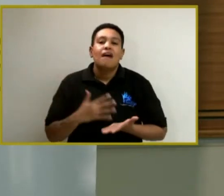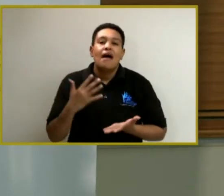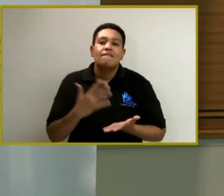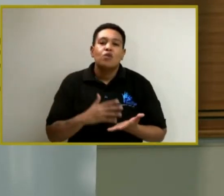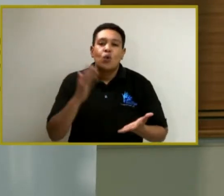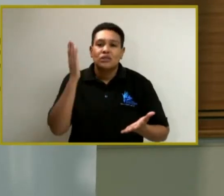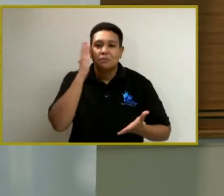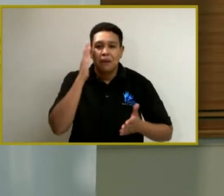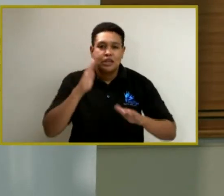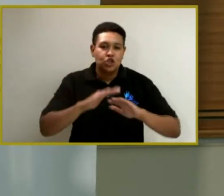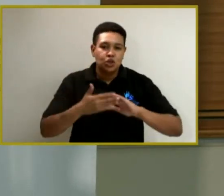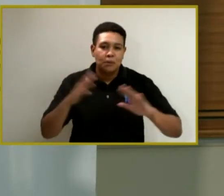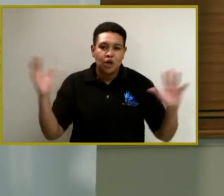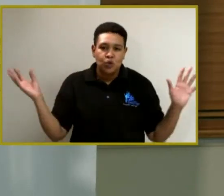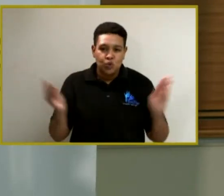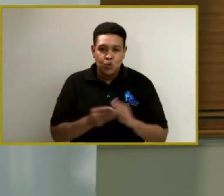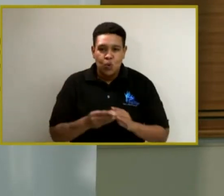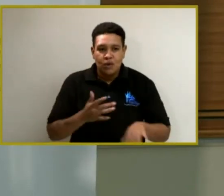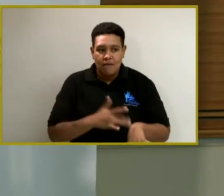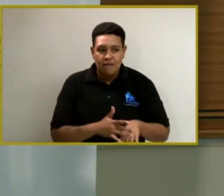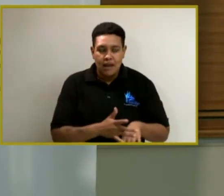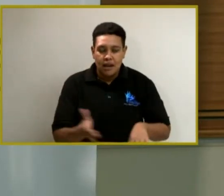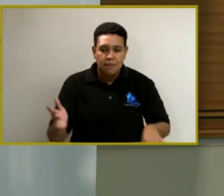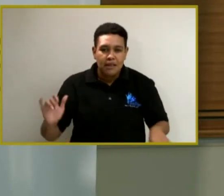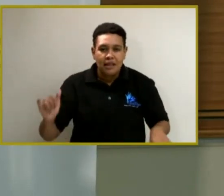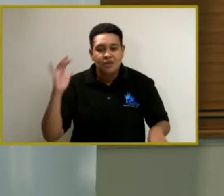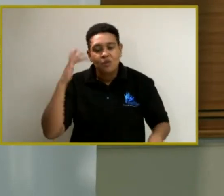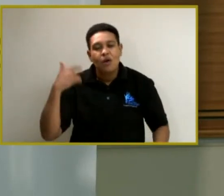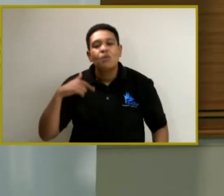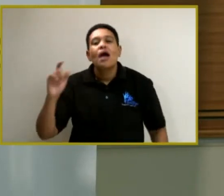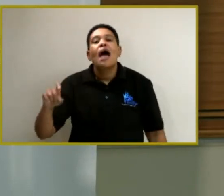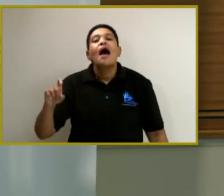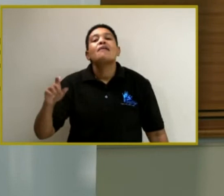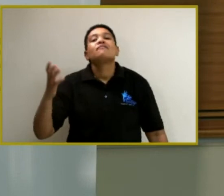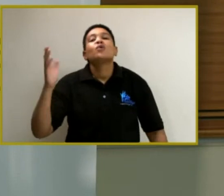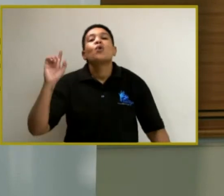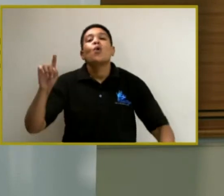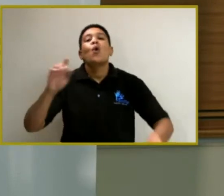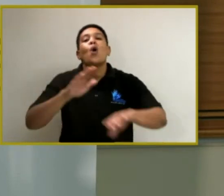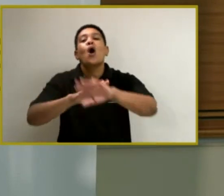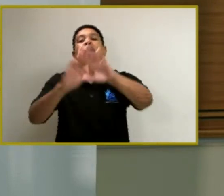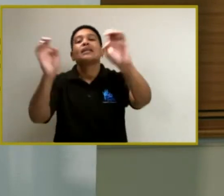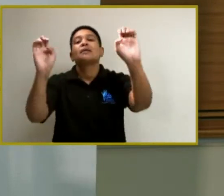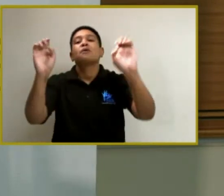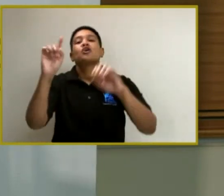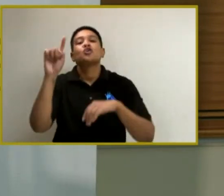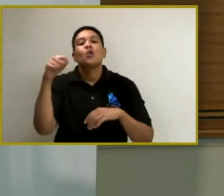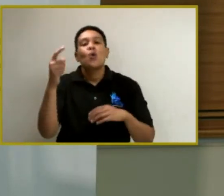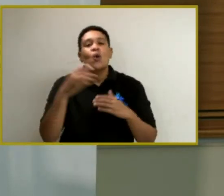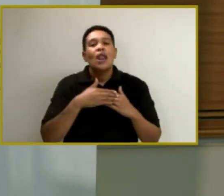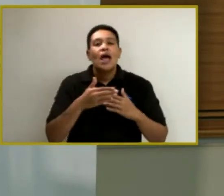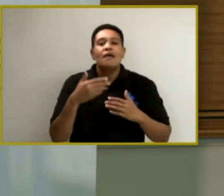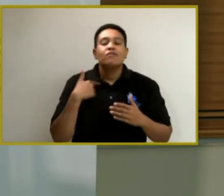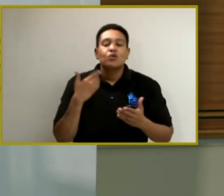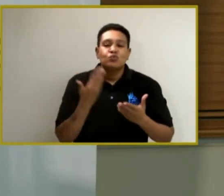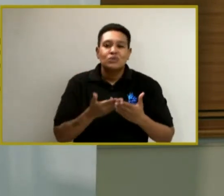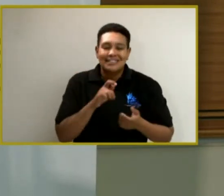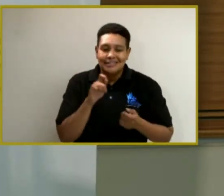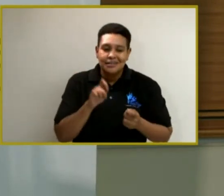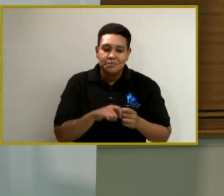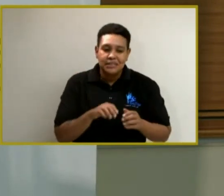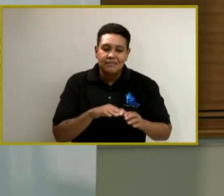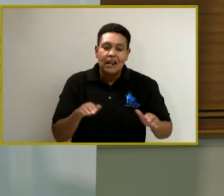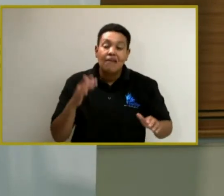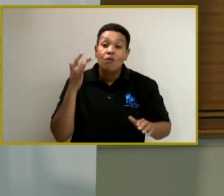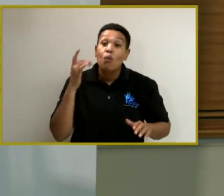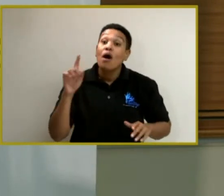beds. And this is why we would have to go on emergencies only after we reach a certain point,